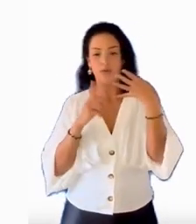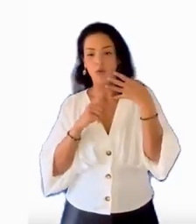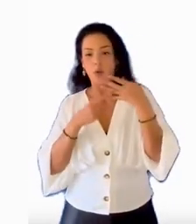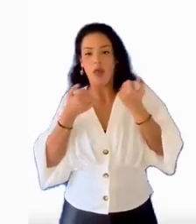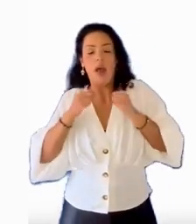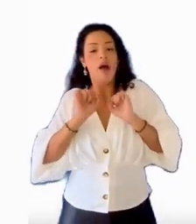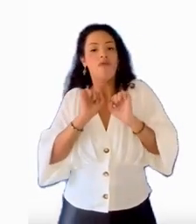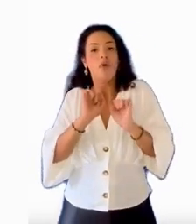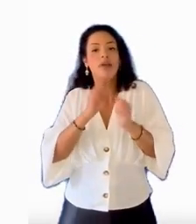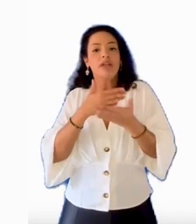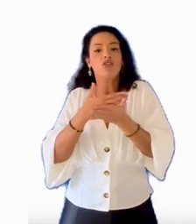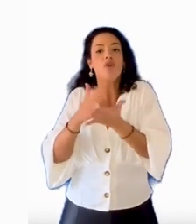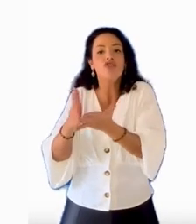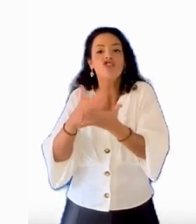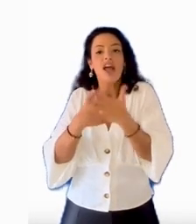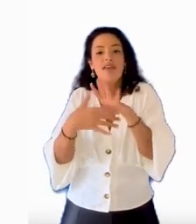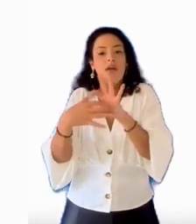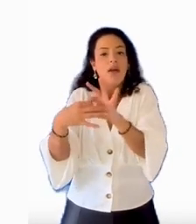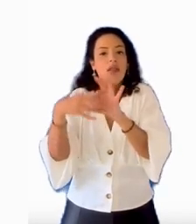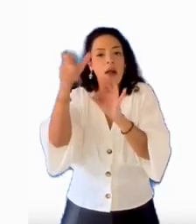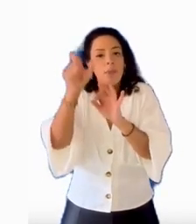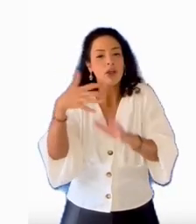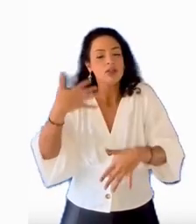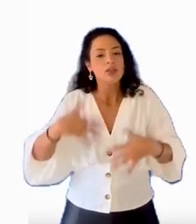of sharing in the other person's suffering.